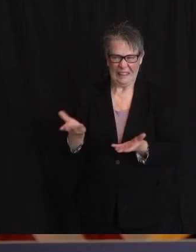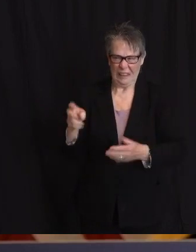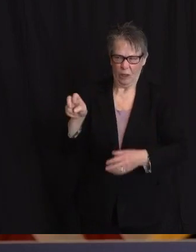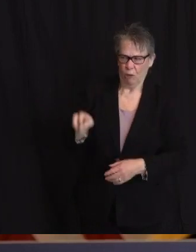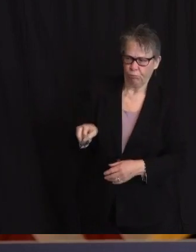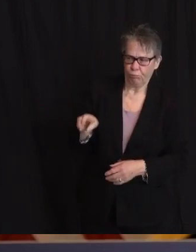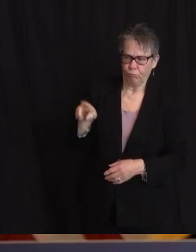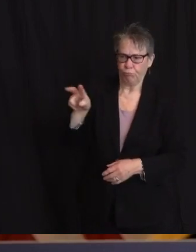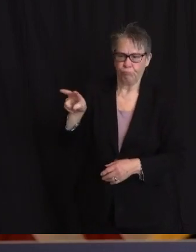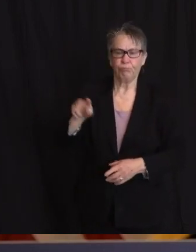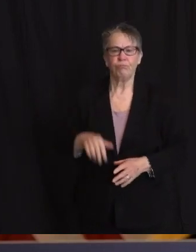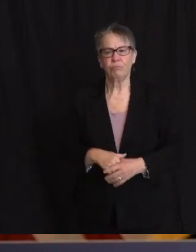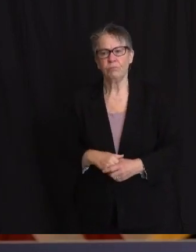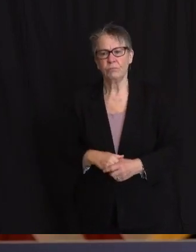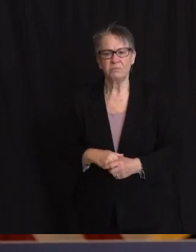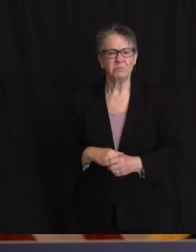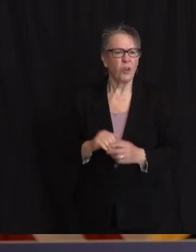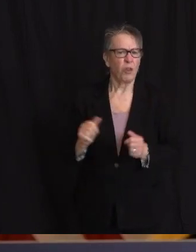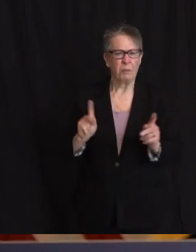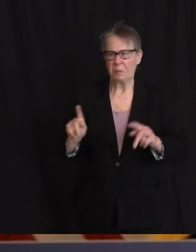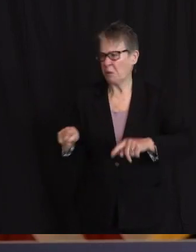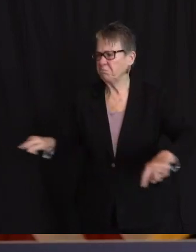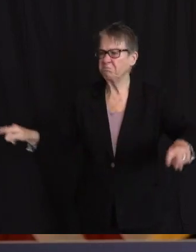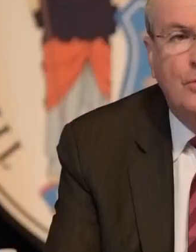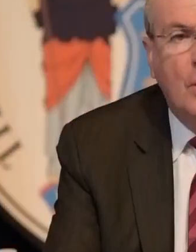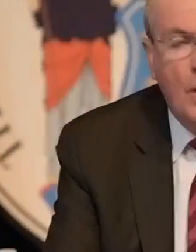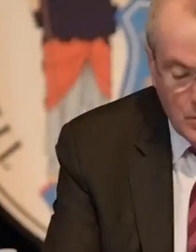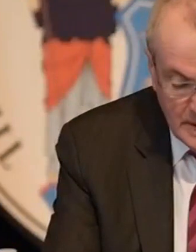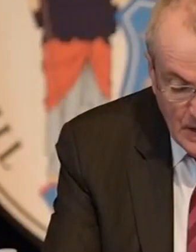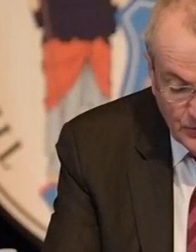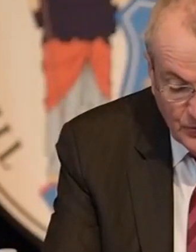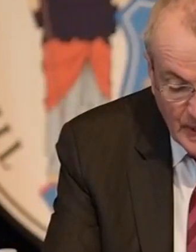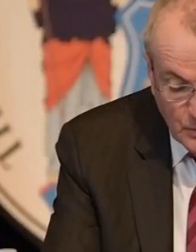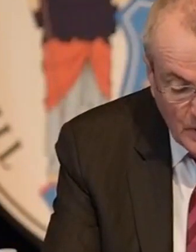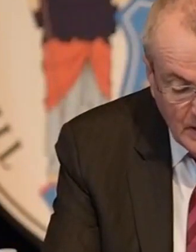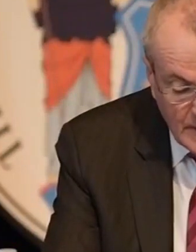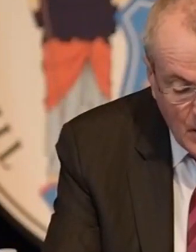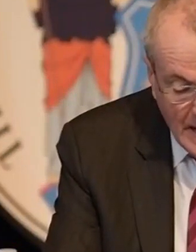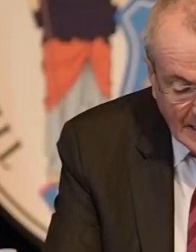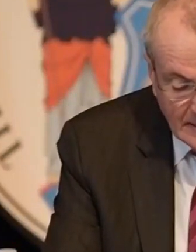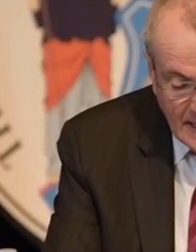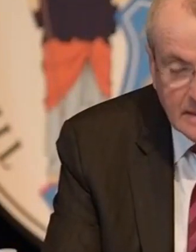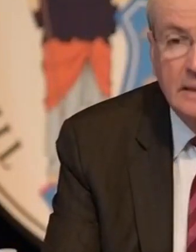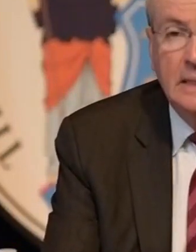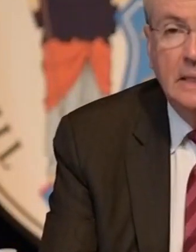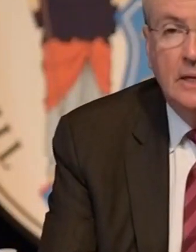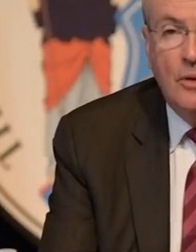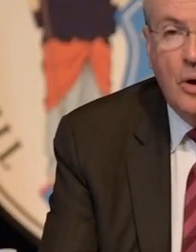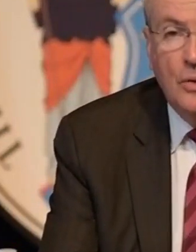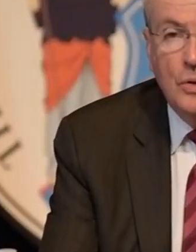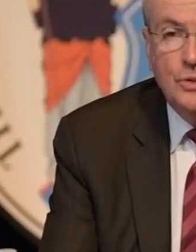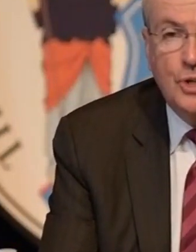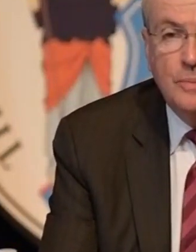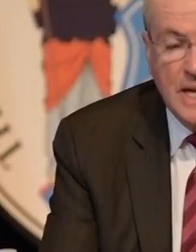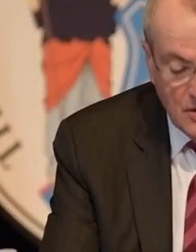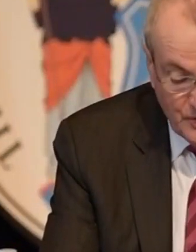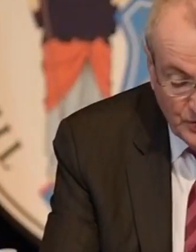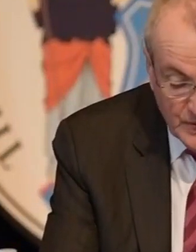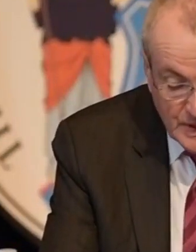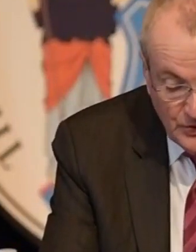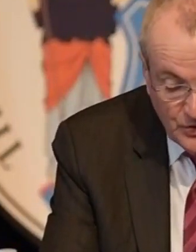So Judy will go into this in a little bit more detail, but before we get to the numbers, I want to announce that we have now added data from our long-term